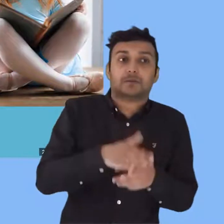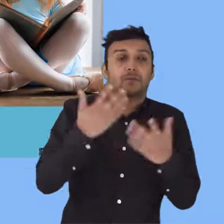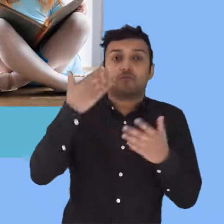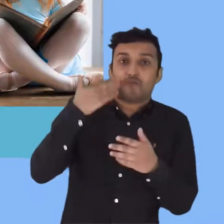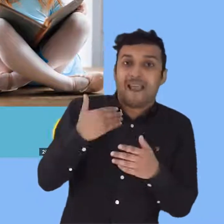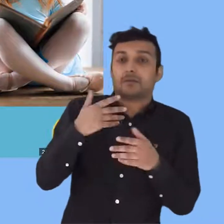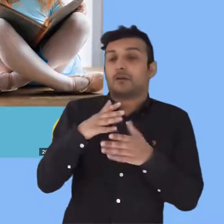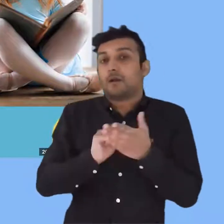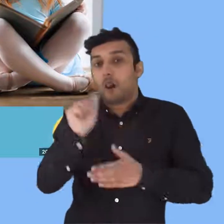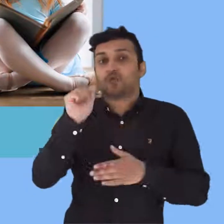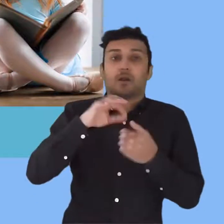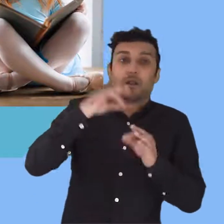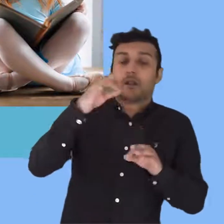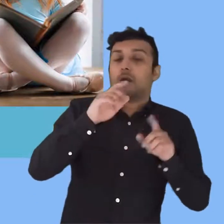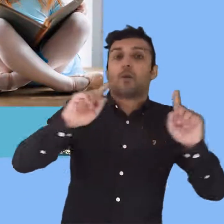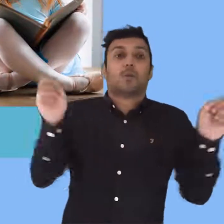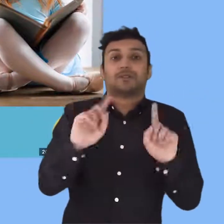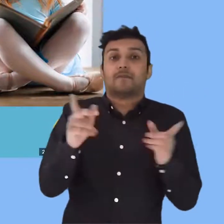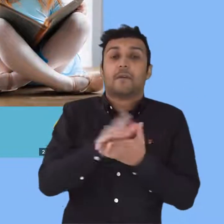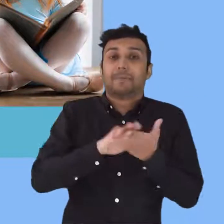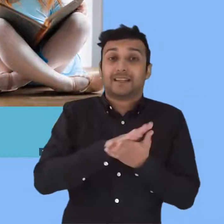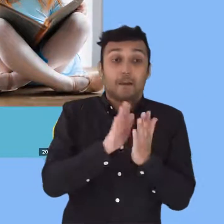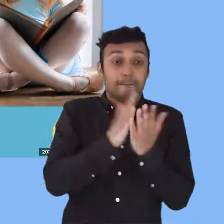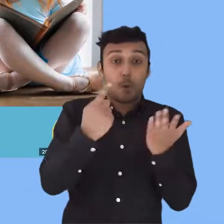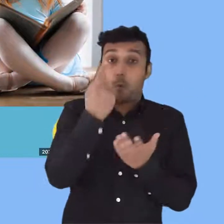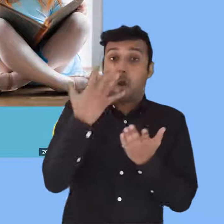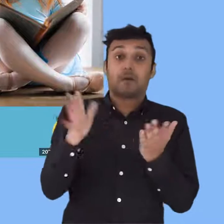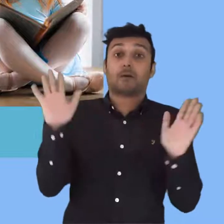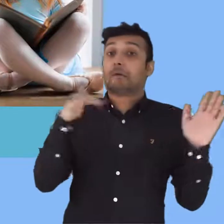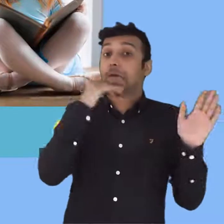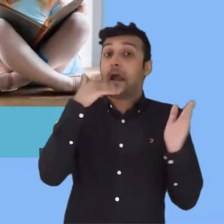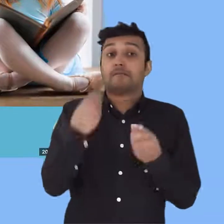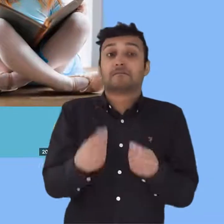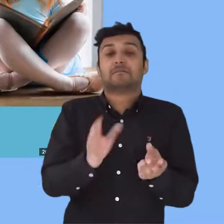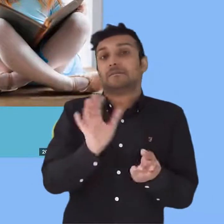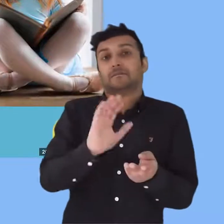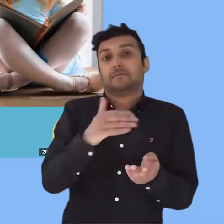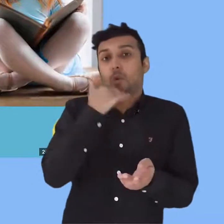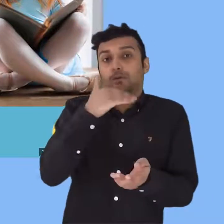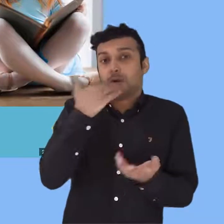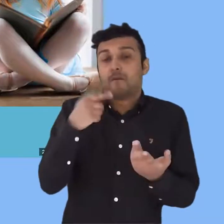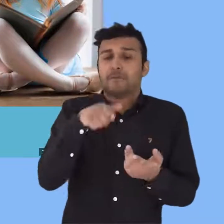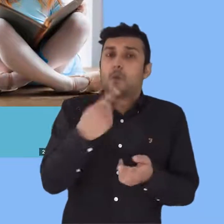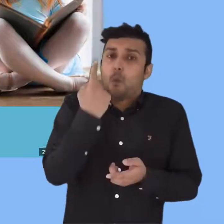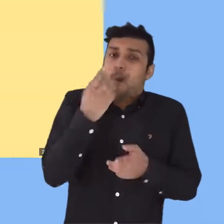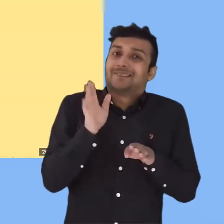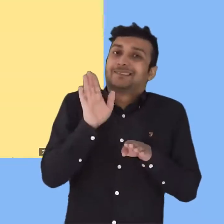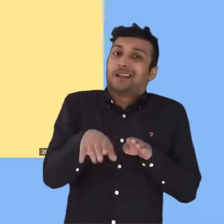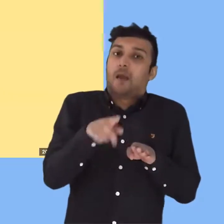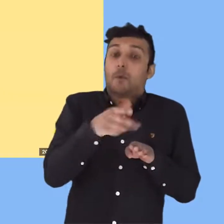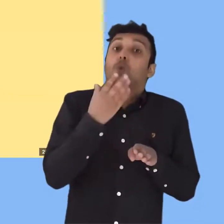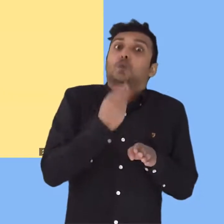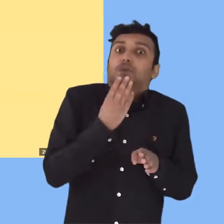that the book is talking about? So a book in itself isn't enough, but it's a step, and I think it's a step that we need to